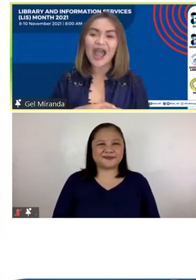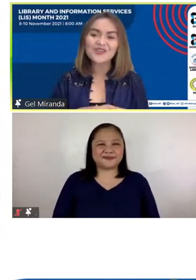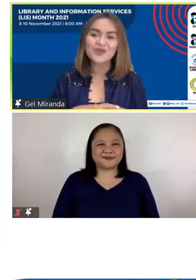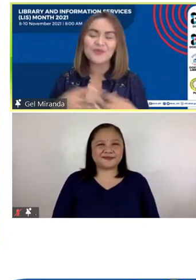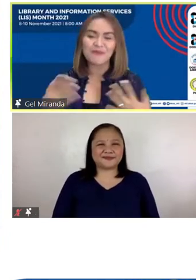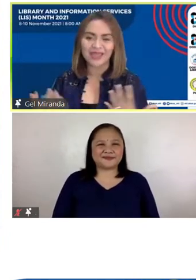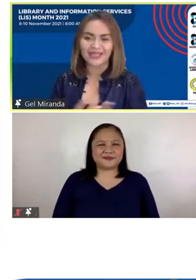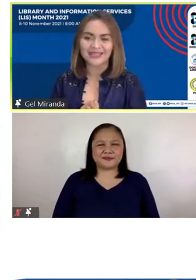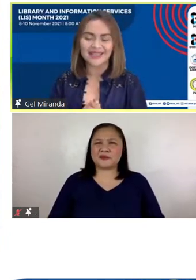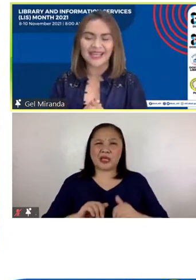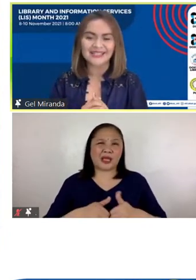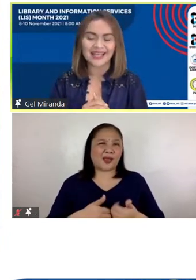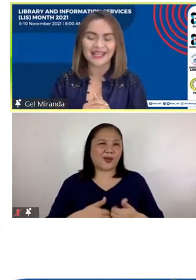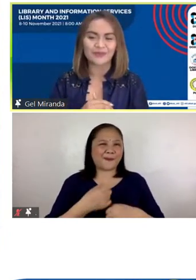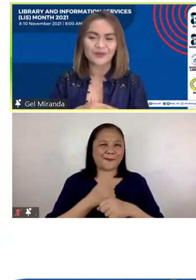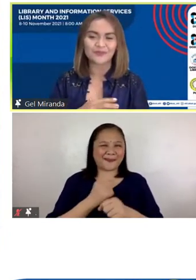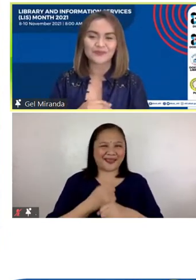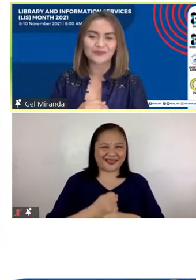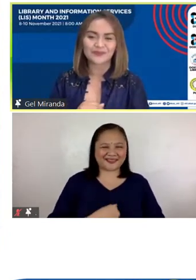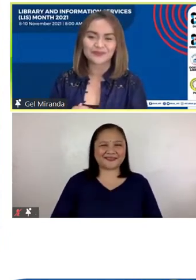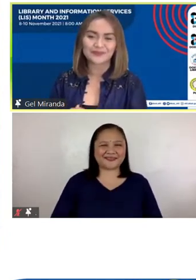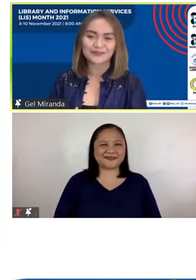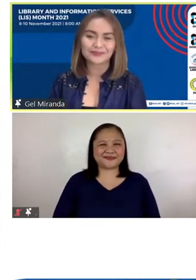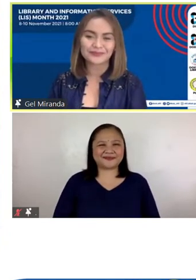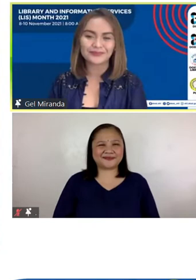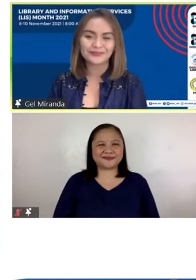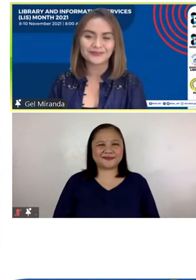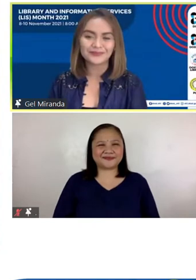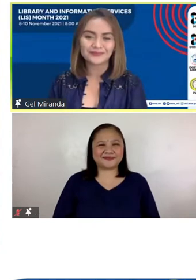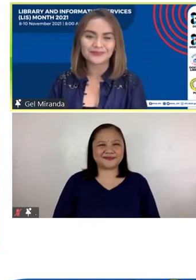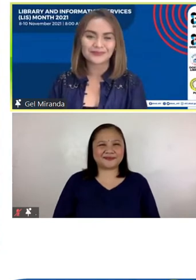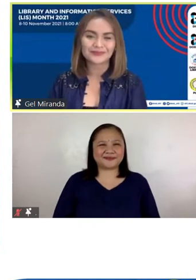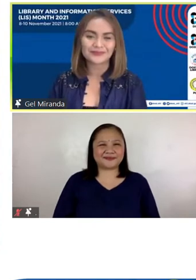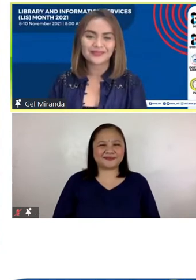So how do we make it? Next slide po.